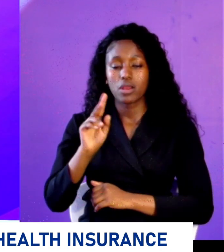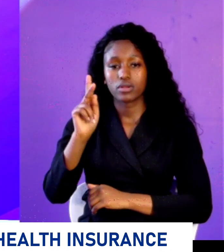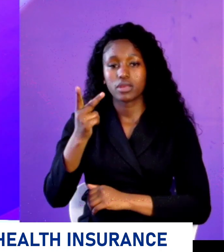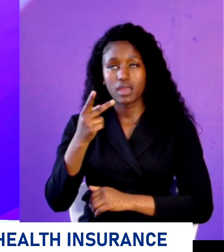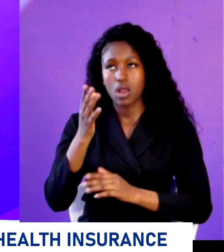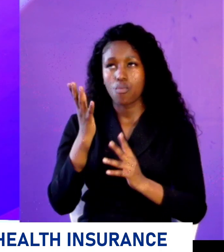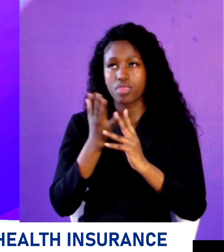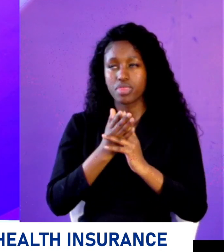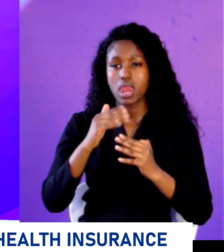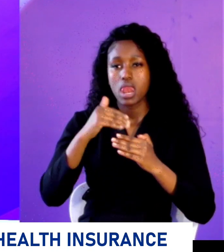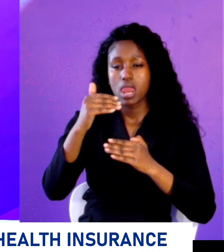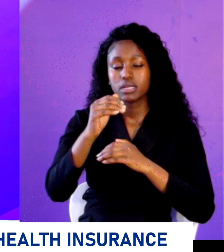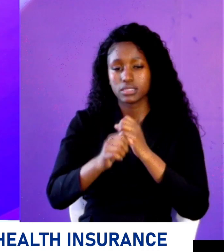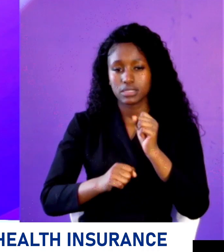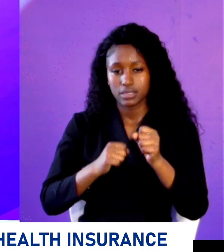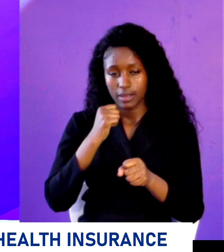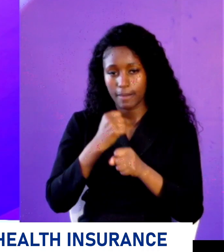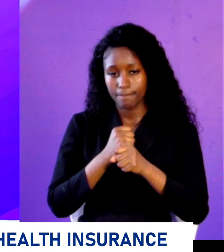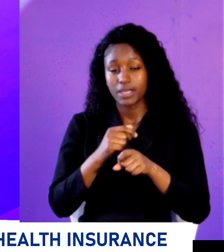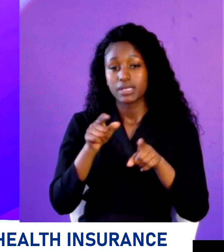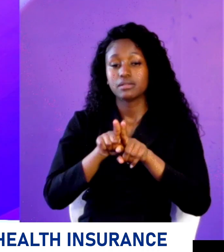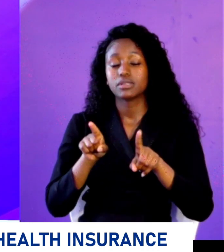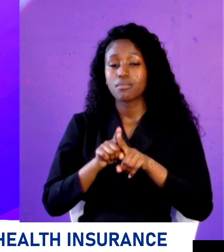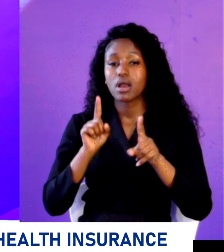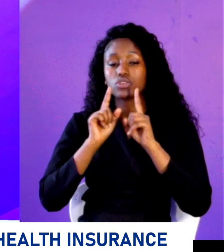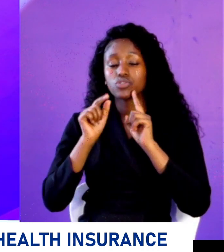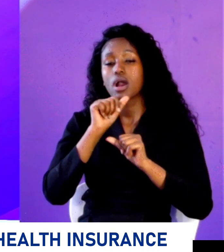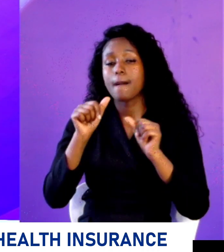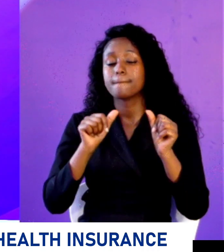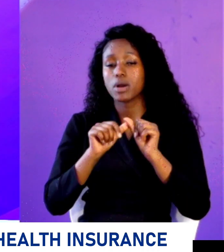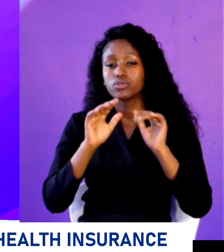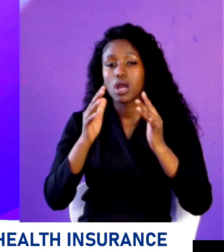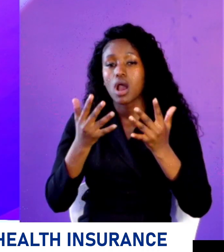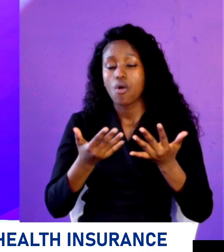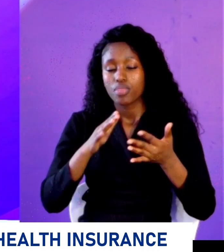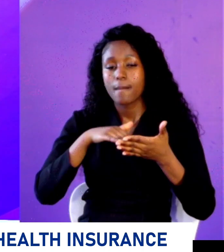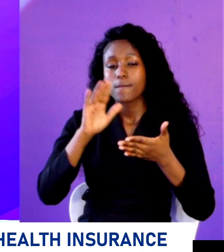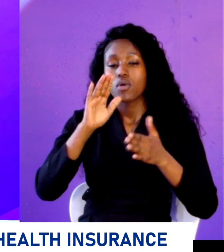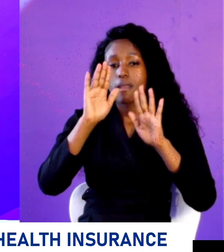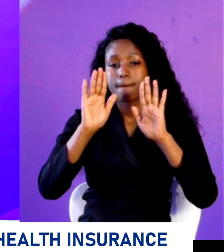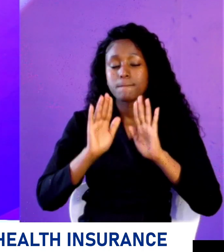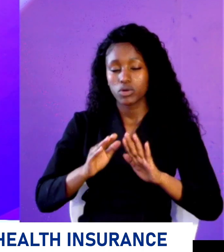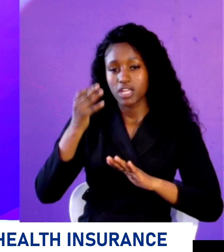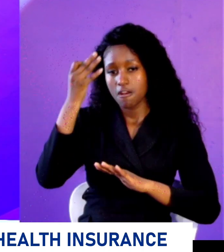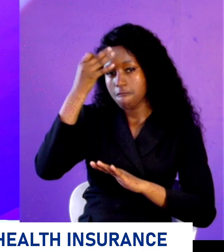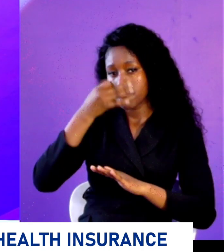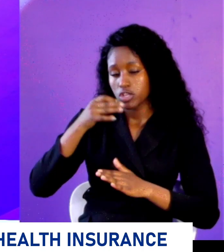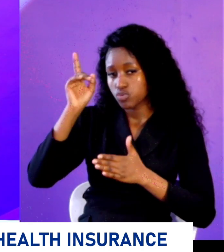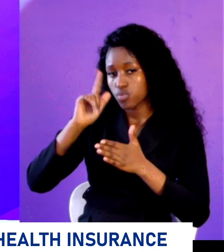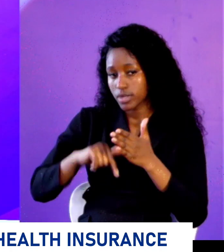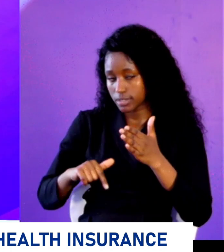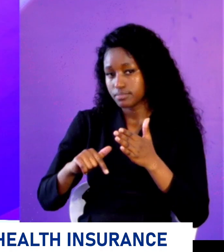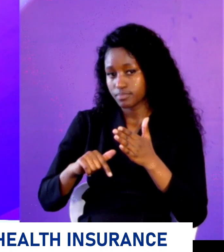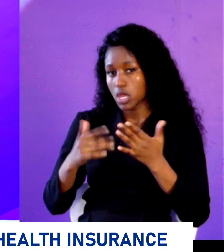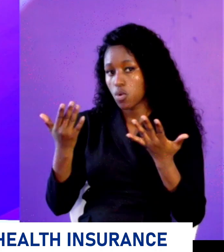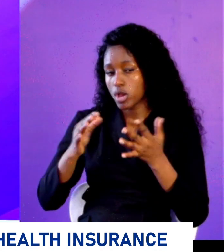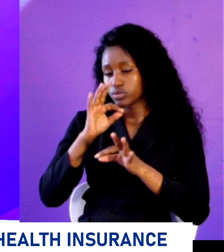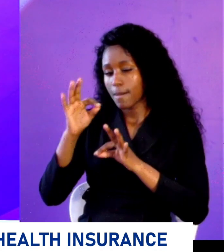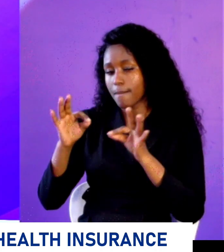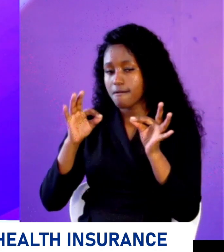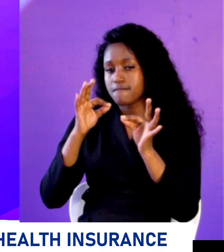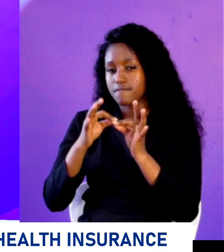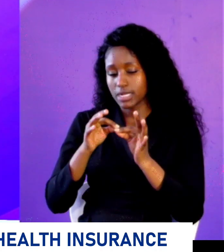year. Kindiki highlighted that the next crucial phase involves perfecting the insurance